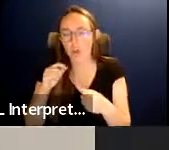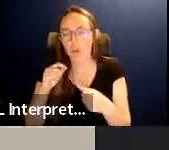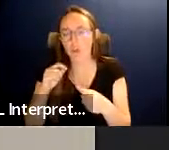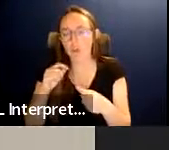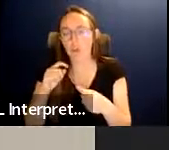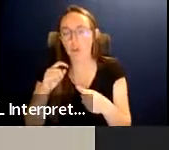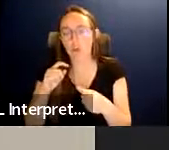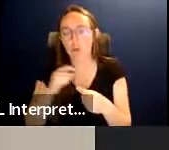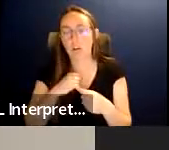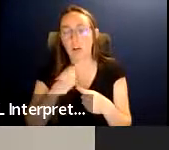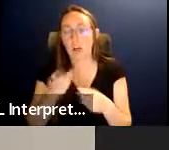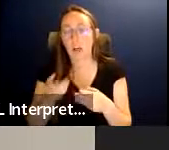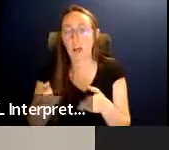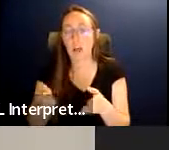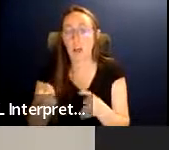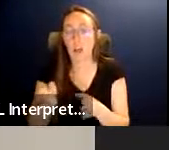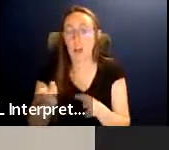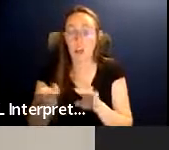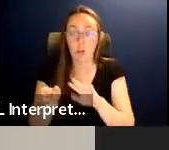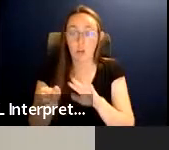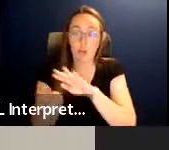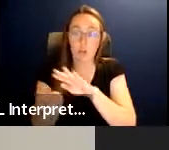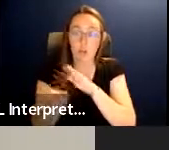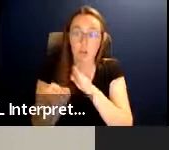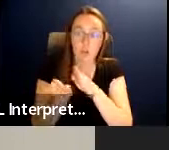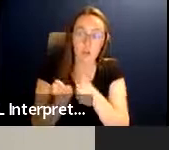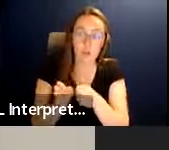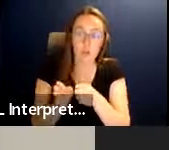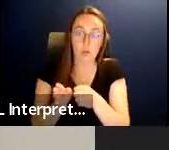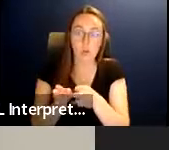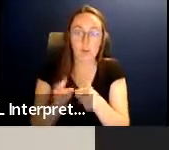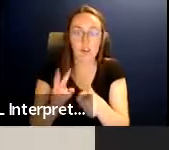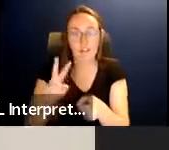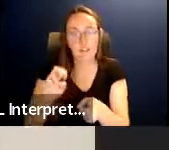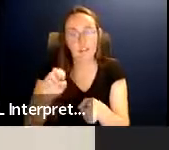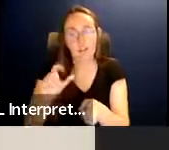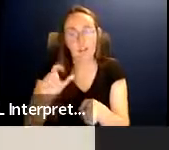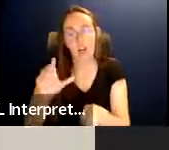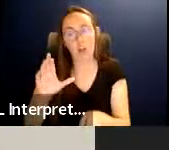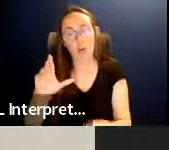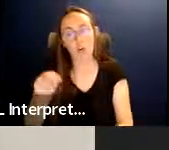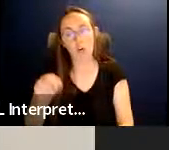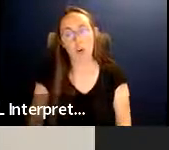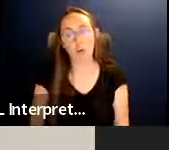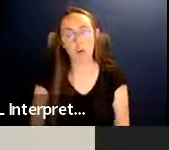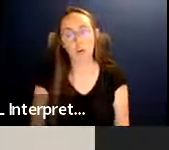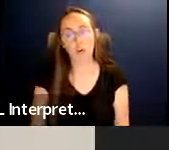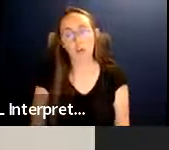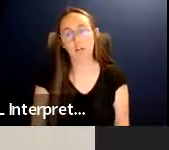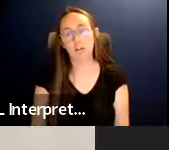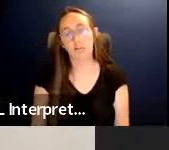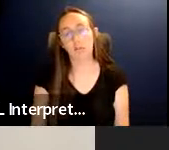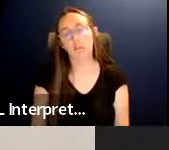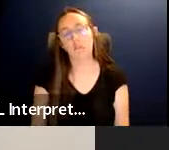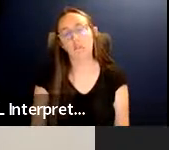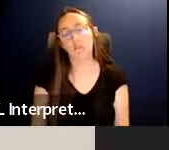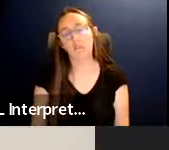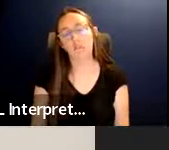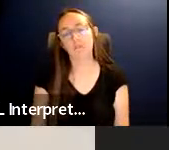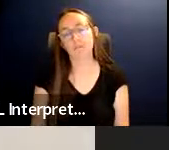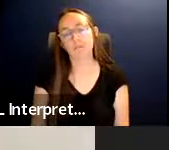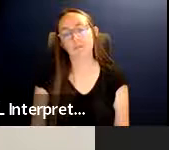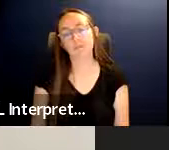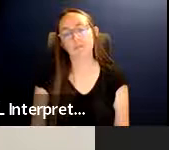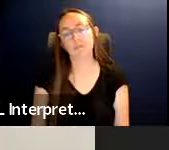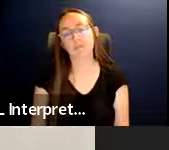this, notice that this has got Velcro on that. So what I'm going to do is I'm going to peel the backing